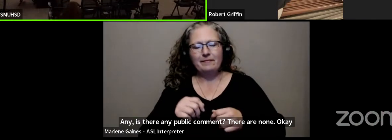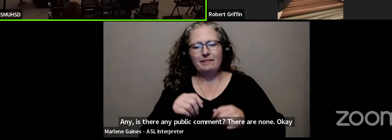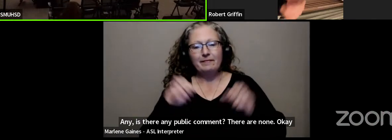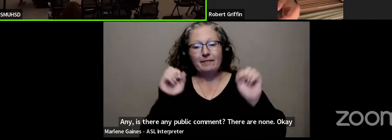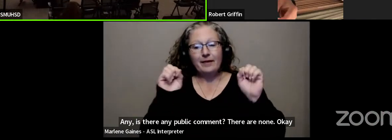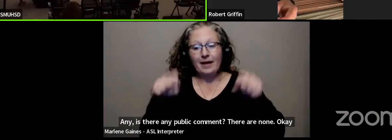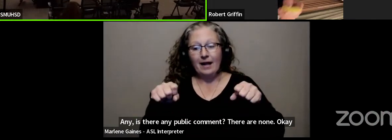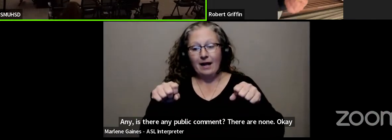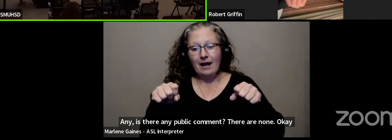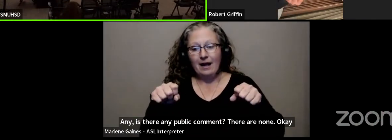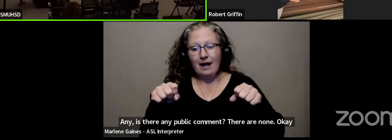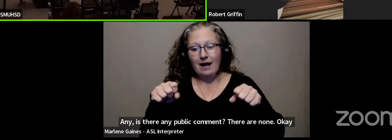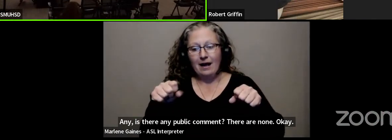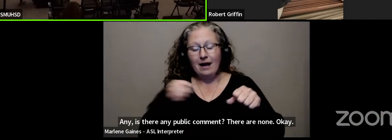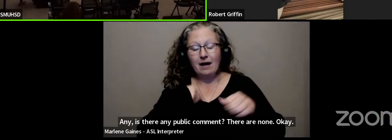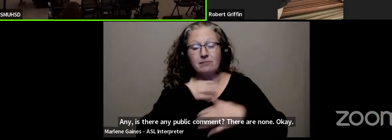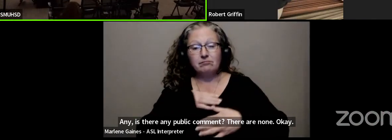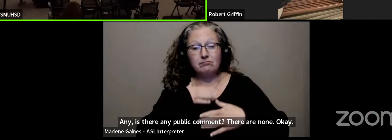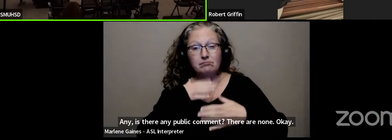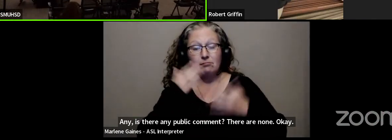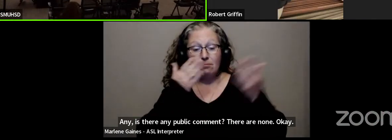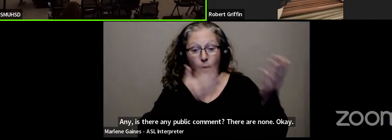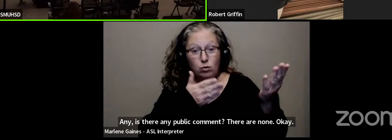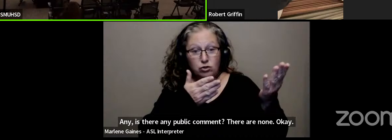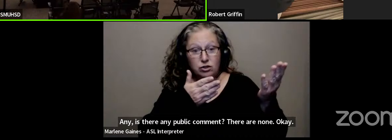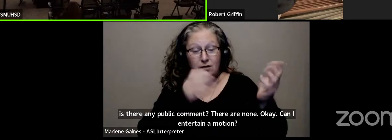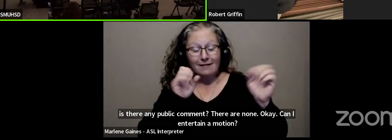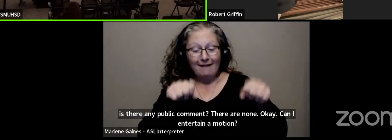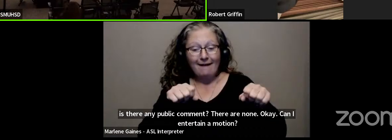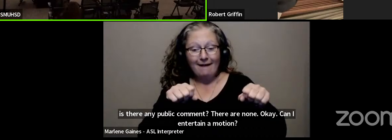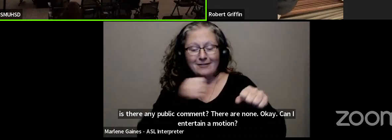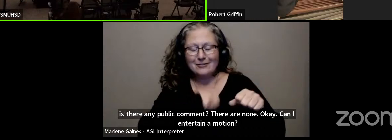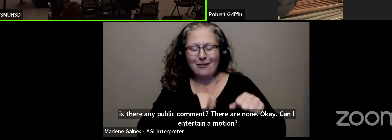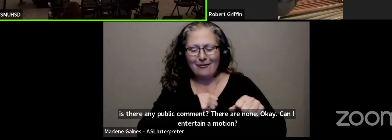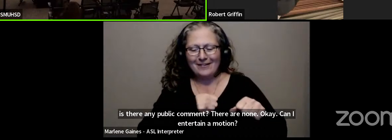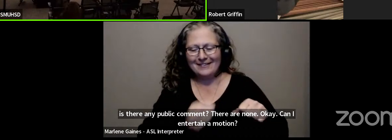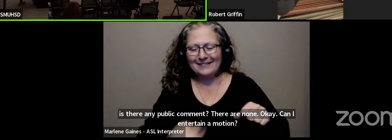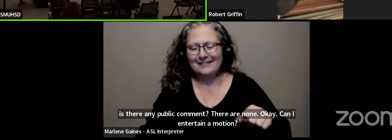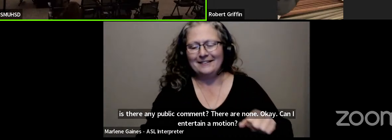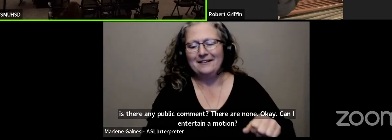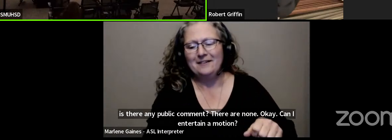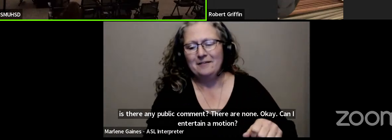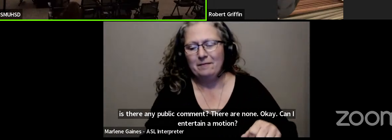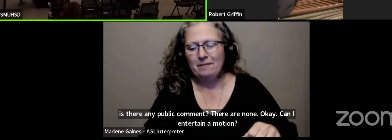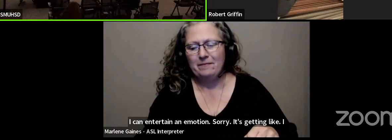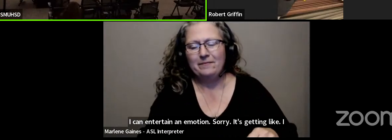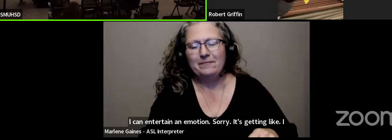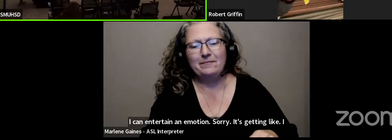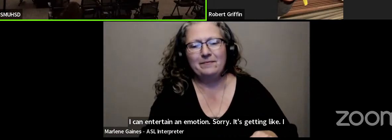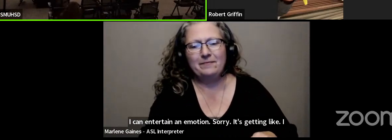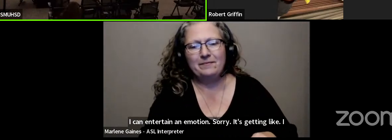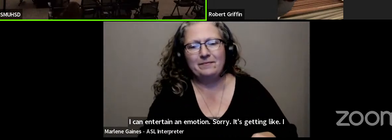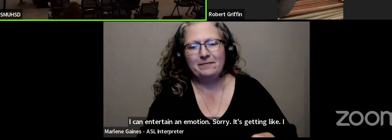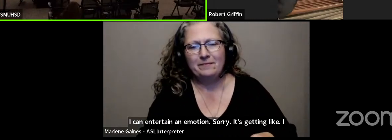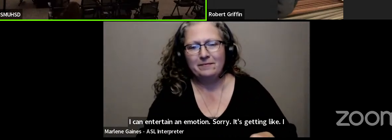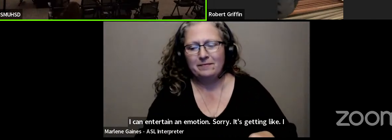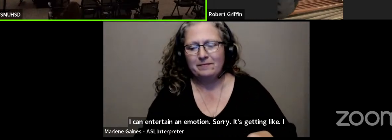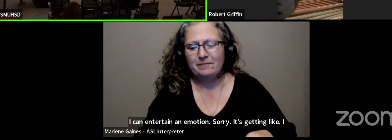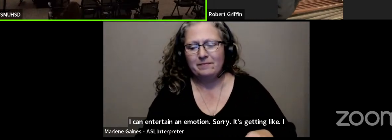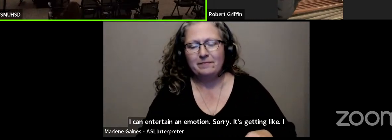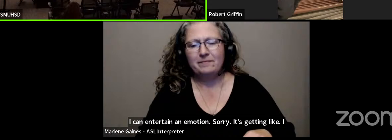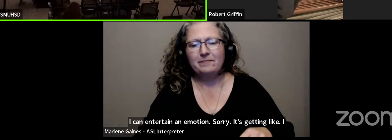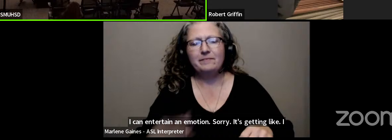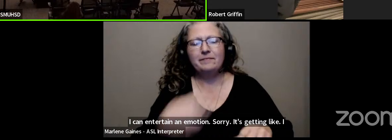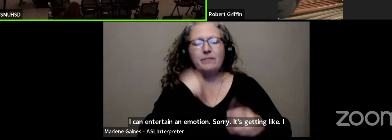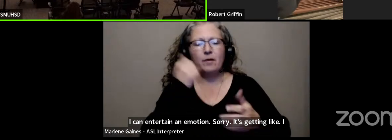Can I entertain a motion? I can entertain a motion now. Sorry, it's No, getting late. I know it's getting late. I'll make a motion to approve